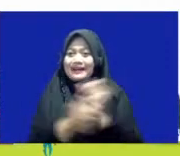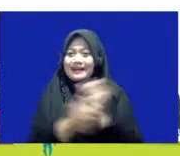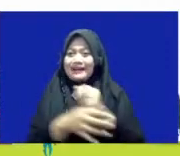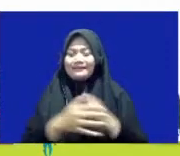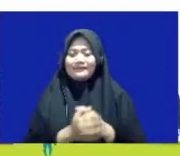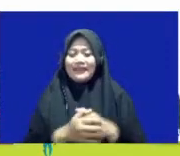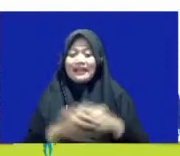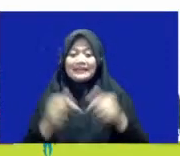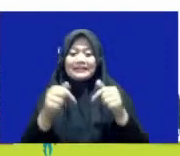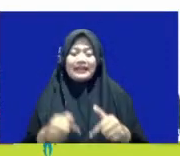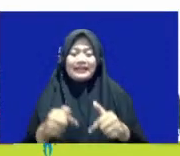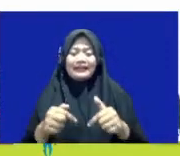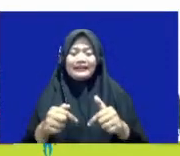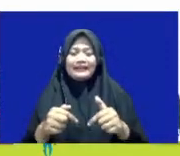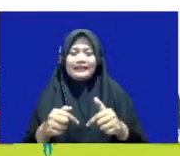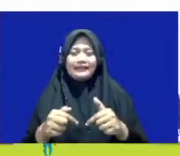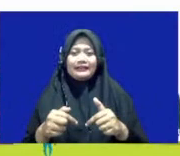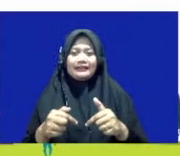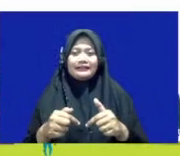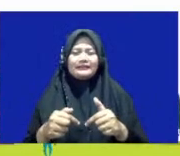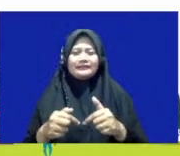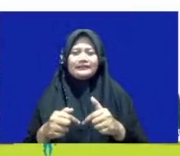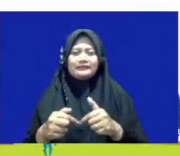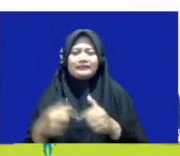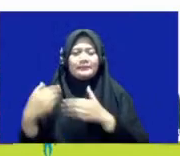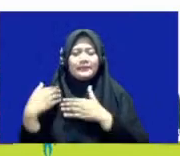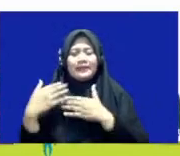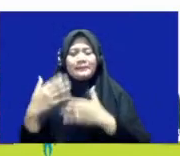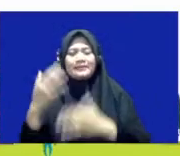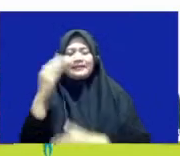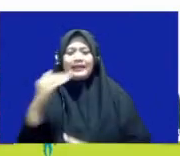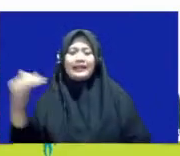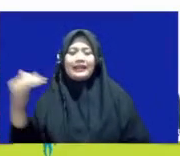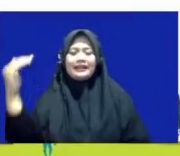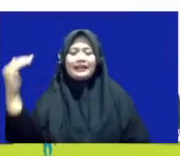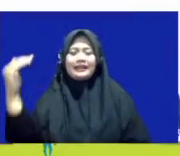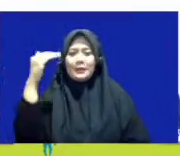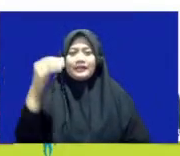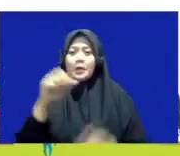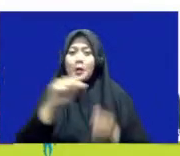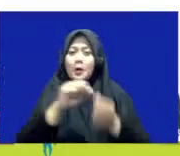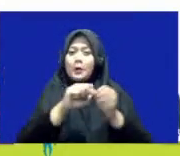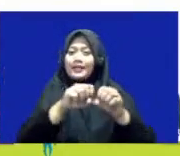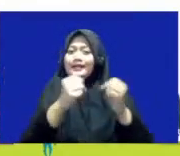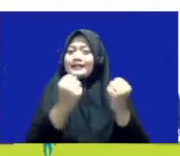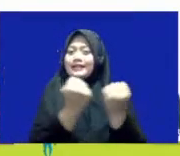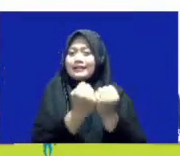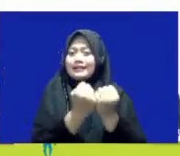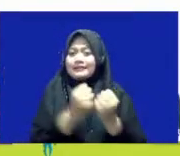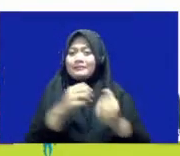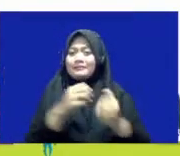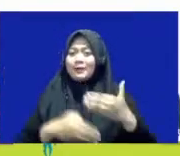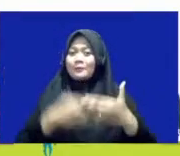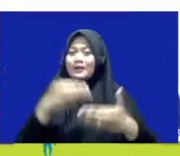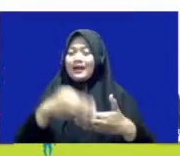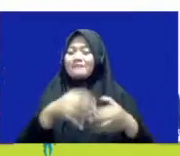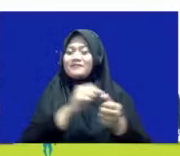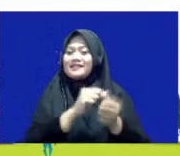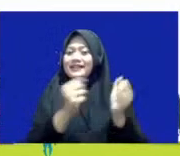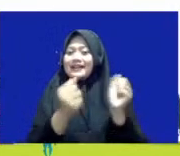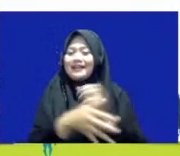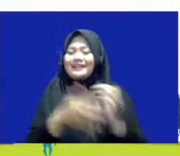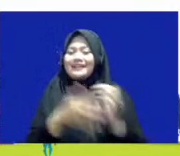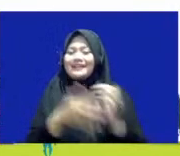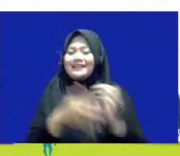also present. A very good morning. Assalamualaikum. Selamat pagi,